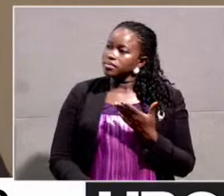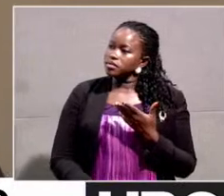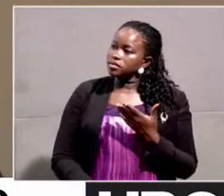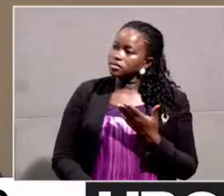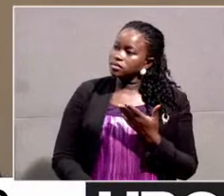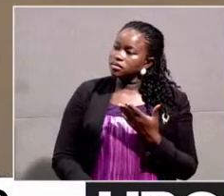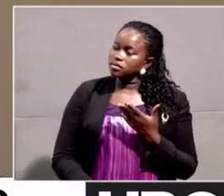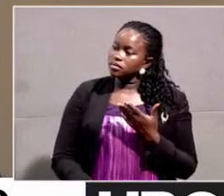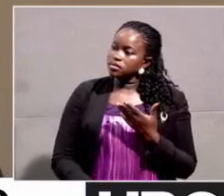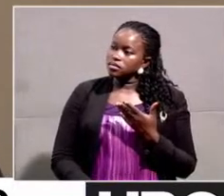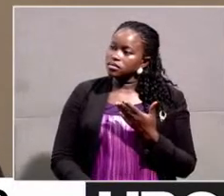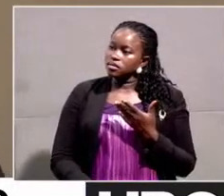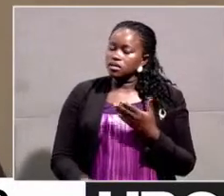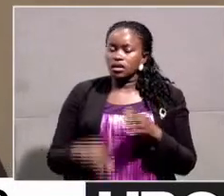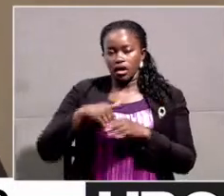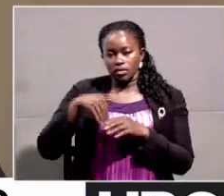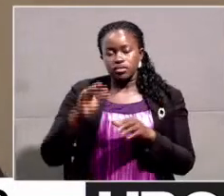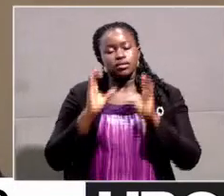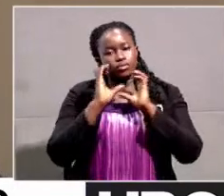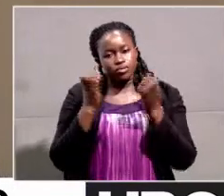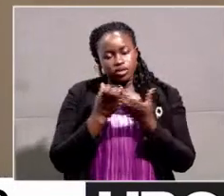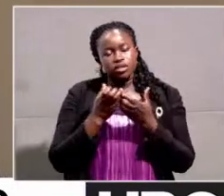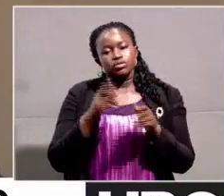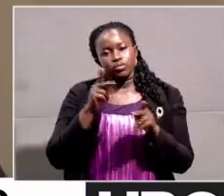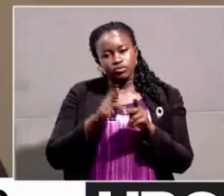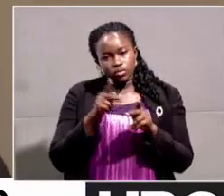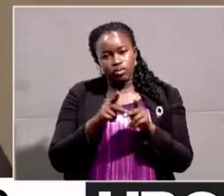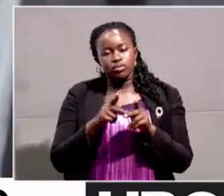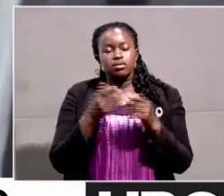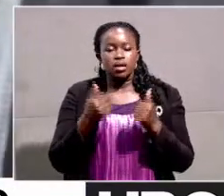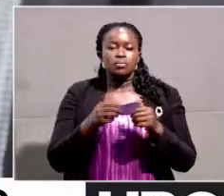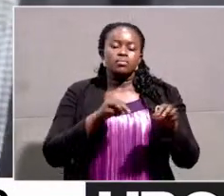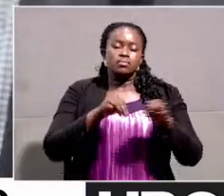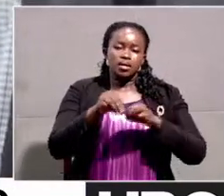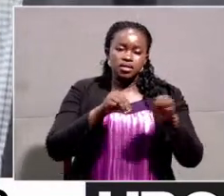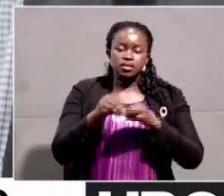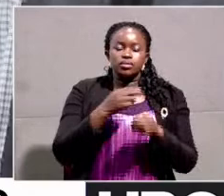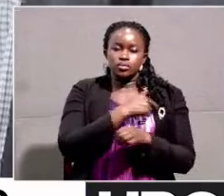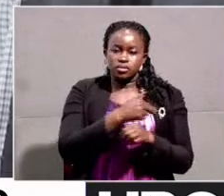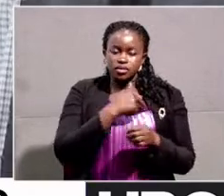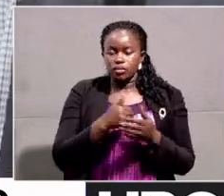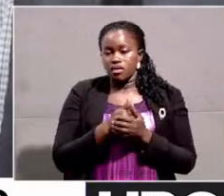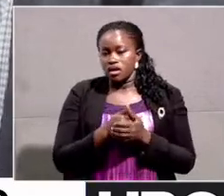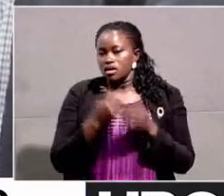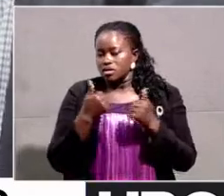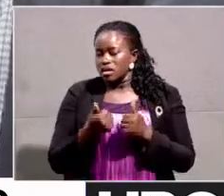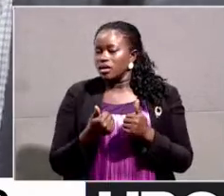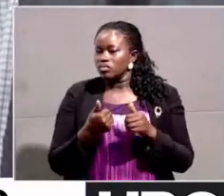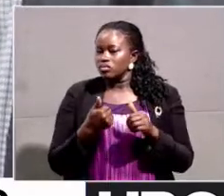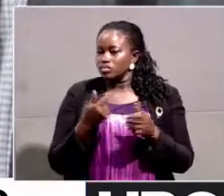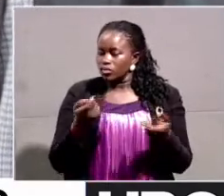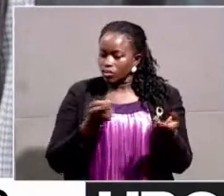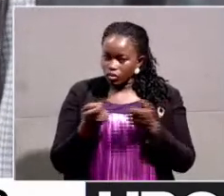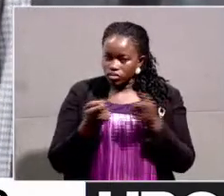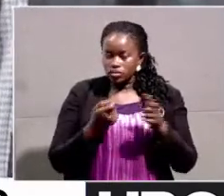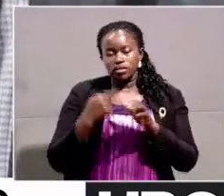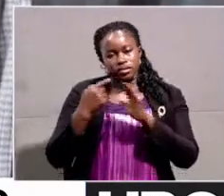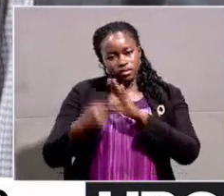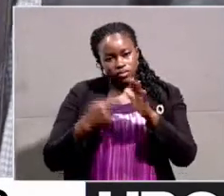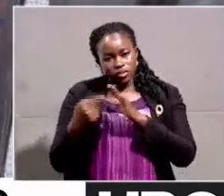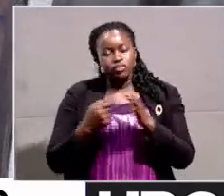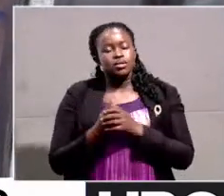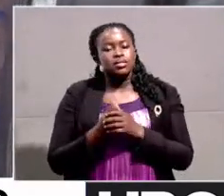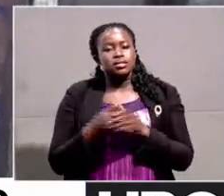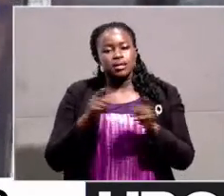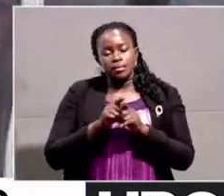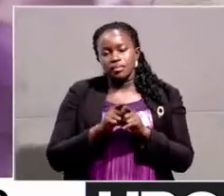the outside communities of Solo are managed in the hospital. To contain the situation, the district has opted for a fresh